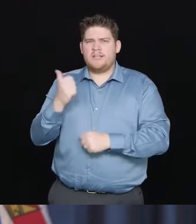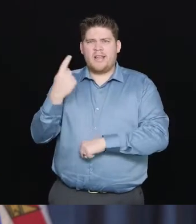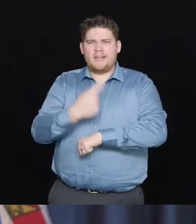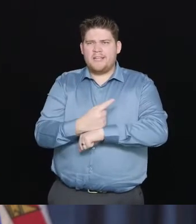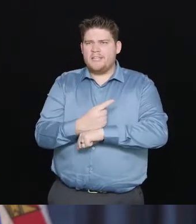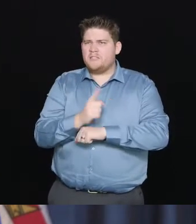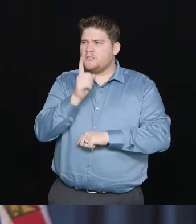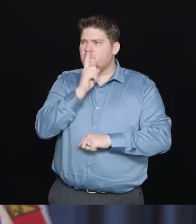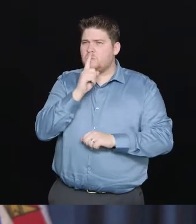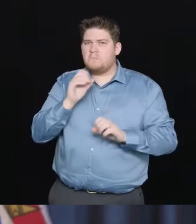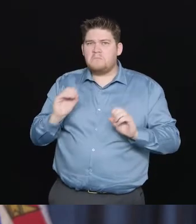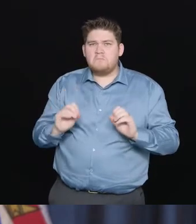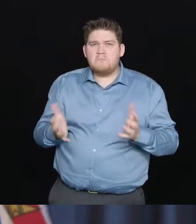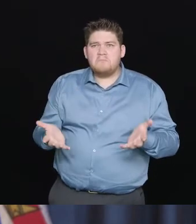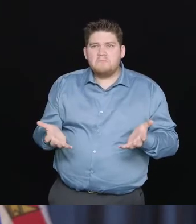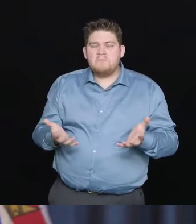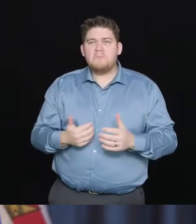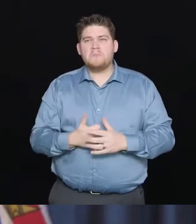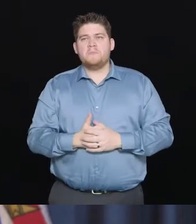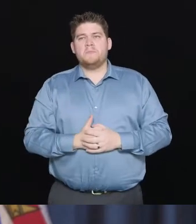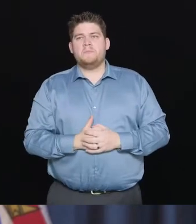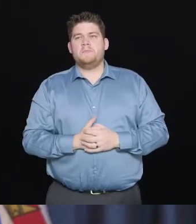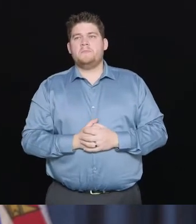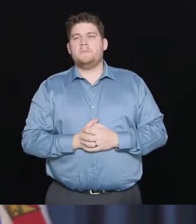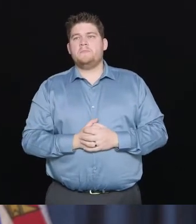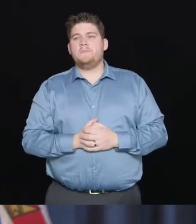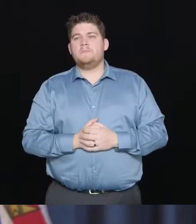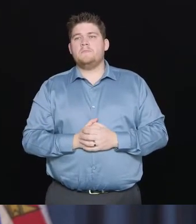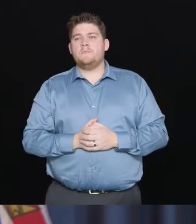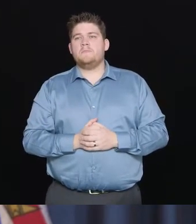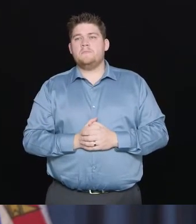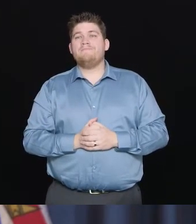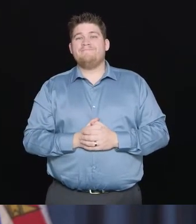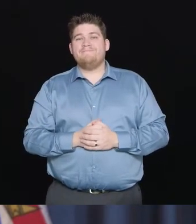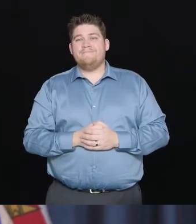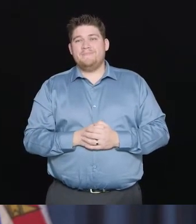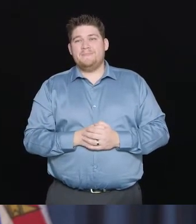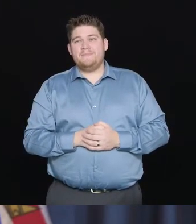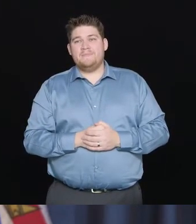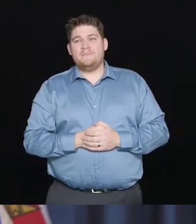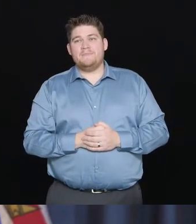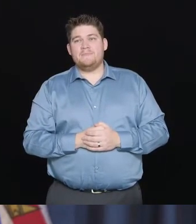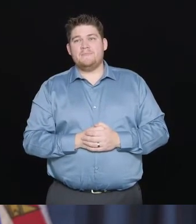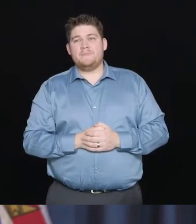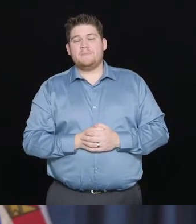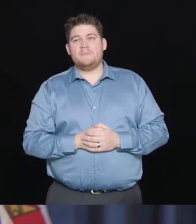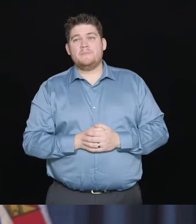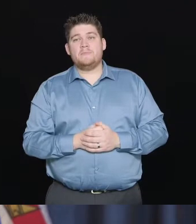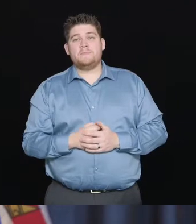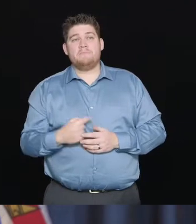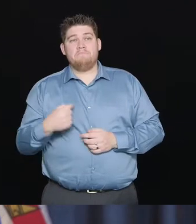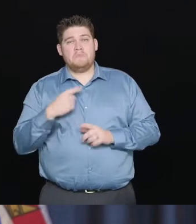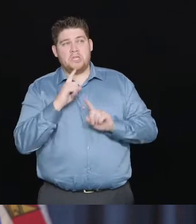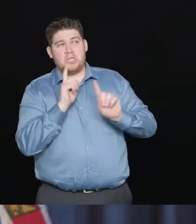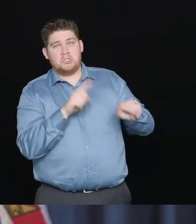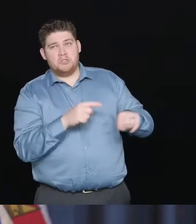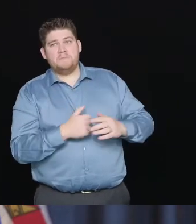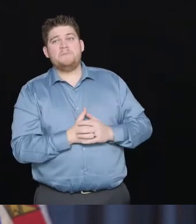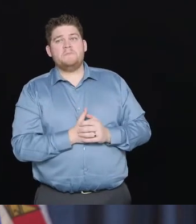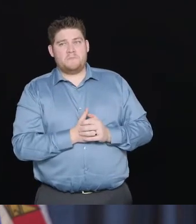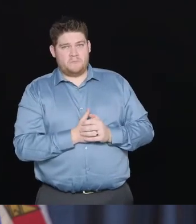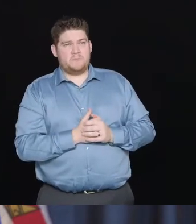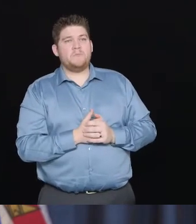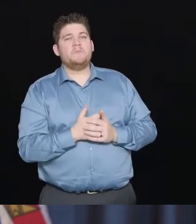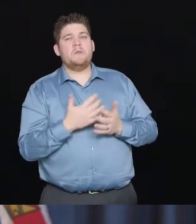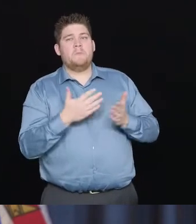and that's what we're going to do. We're expecting another arrival of ventilators tomorrow, but until they actually arrive, they're physically with